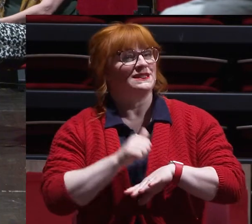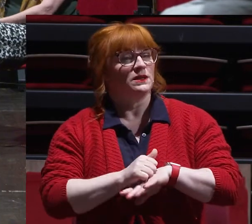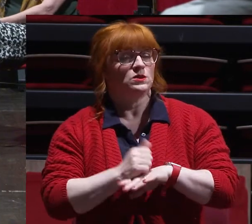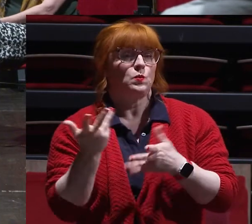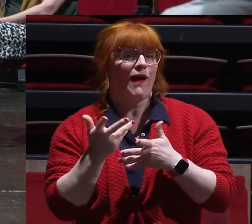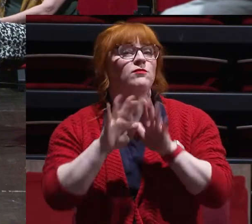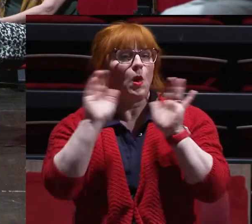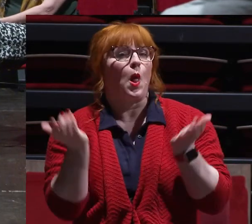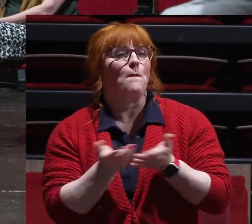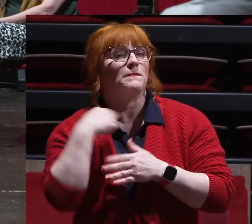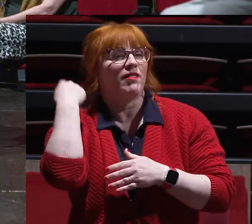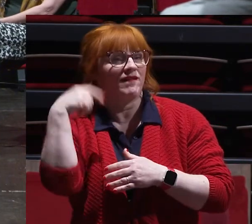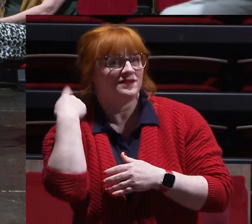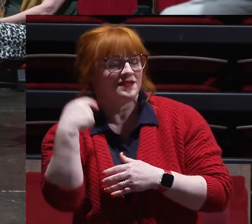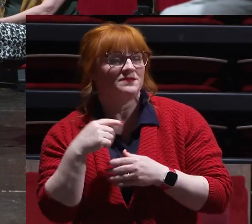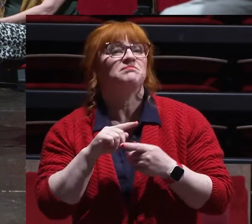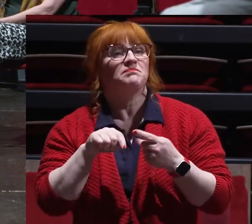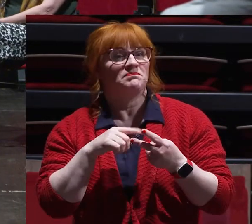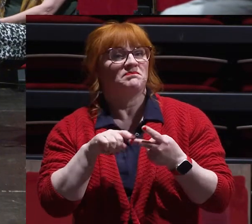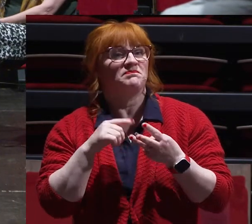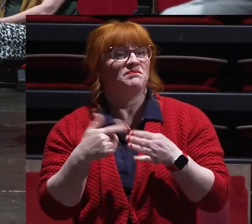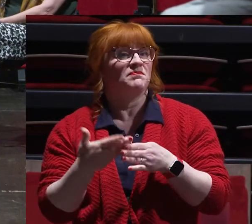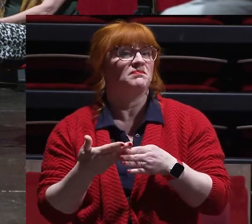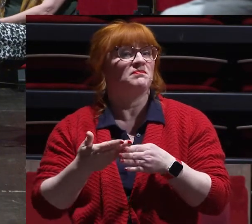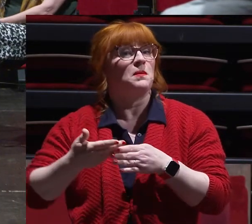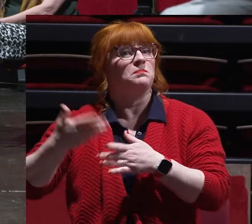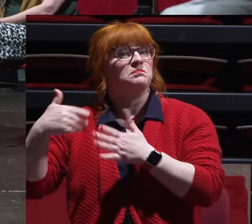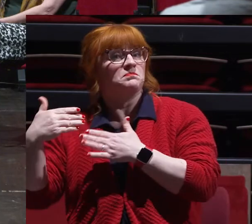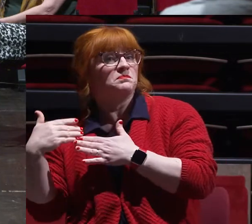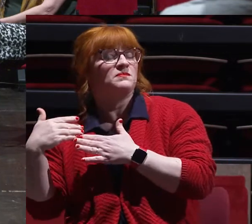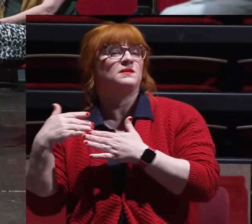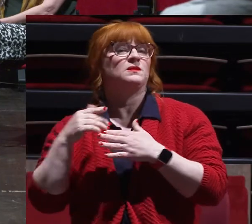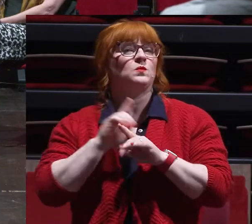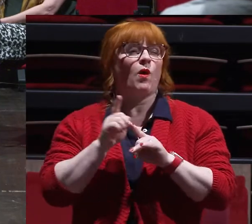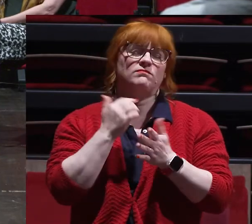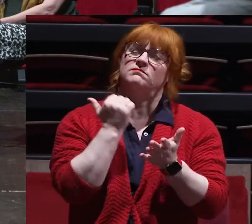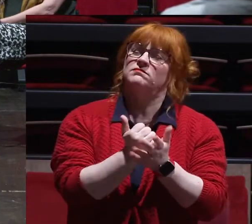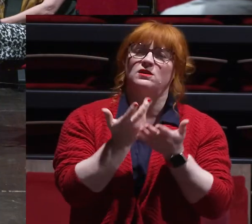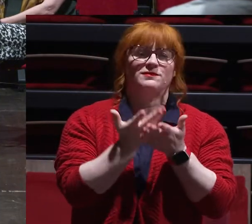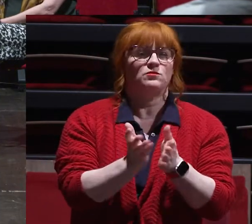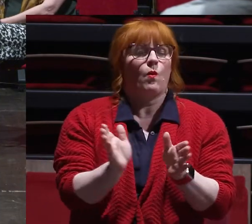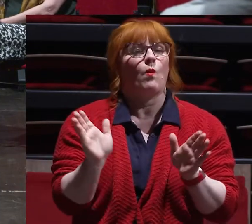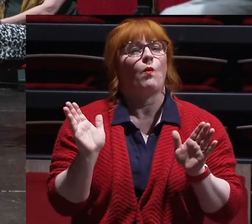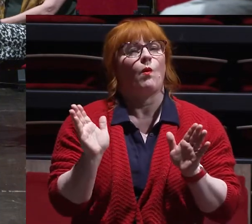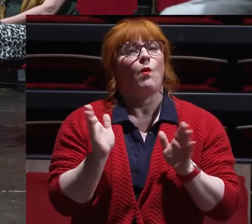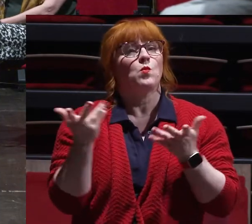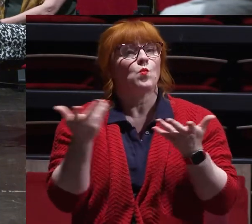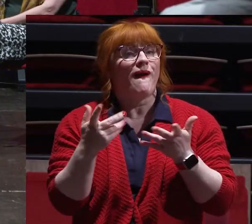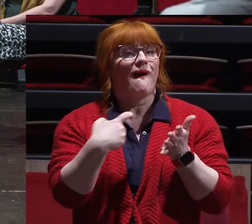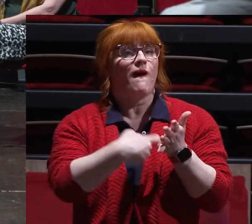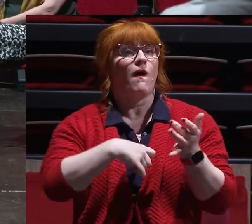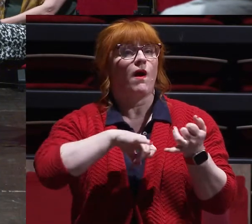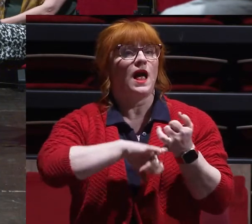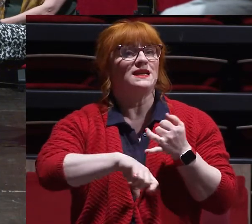at Christmas. At Christmas. And previous to that, you had a very